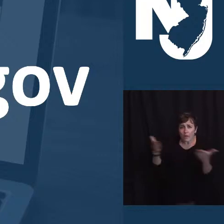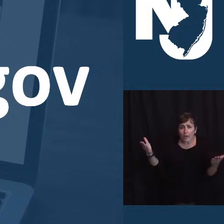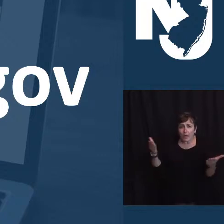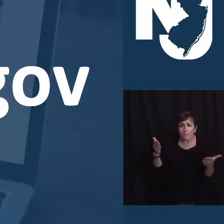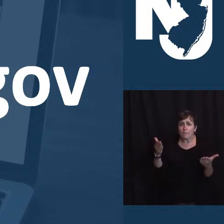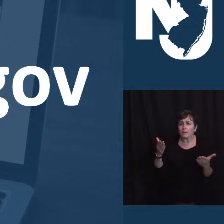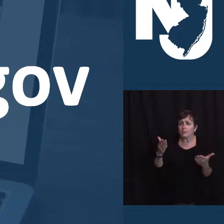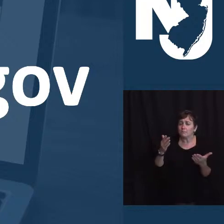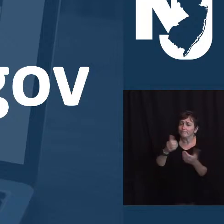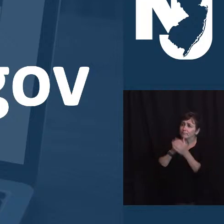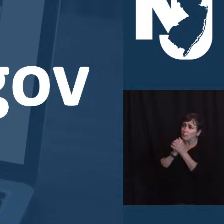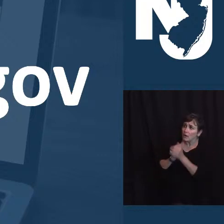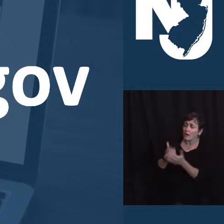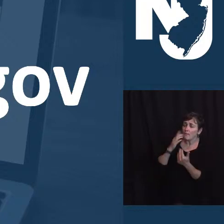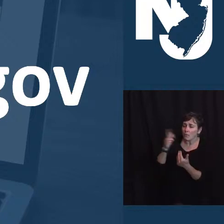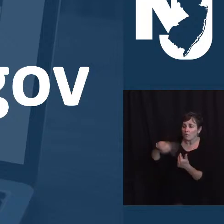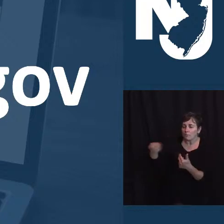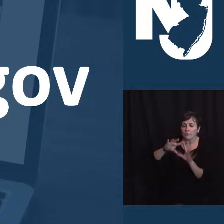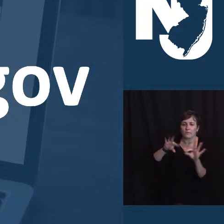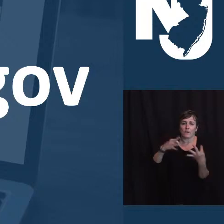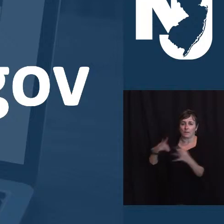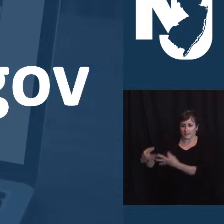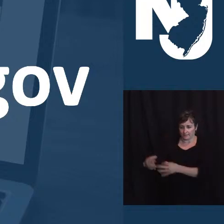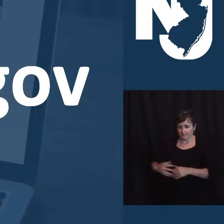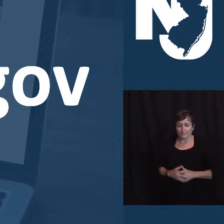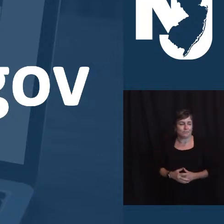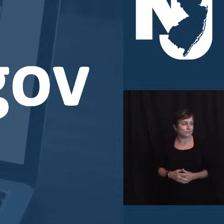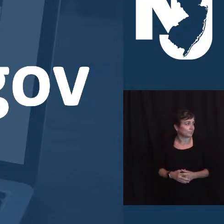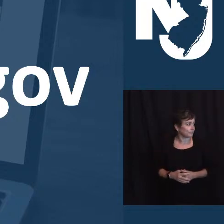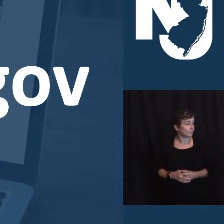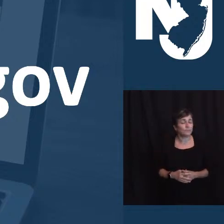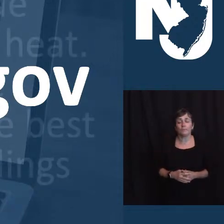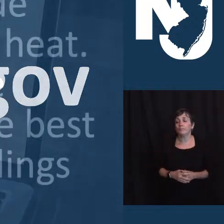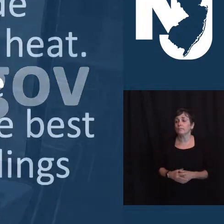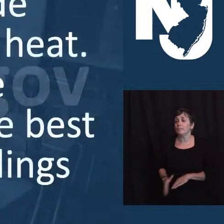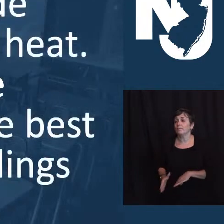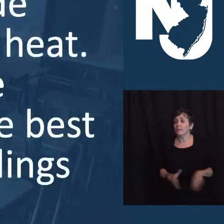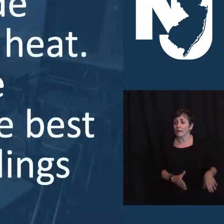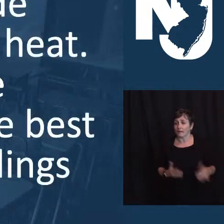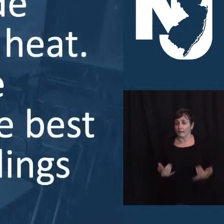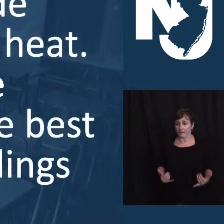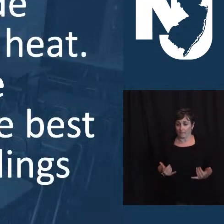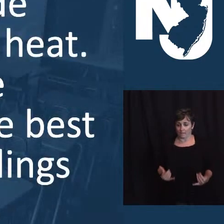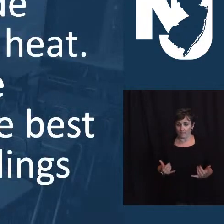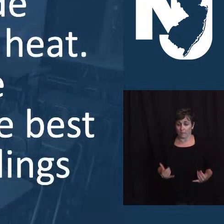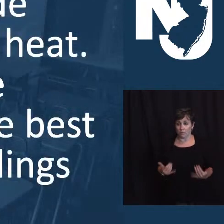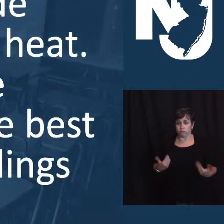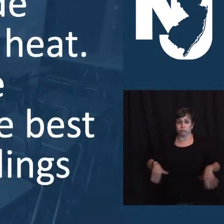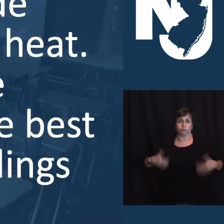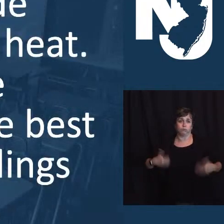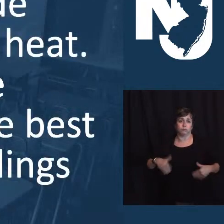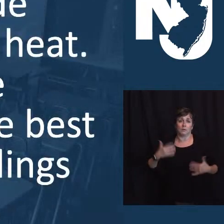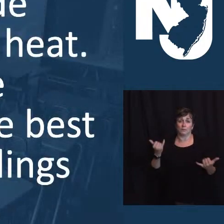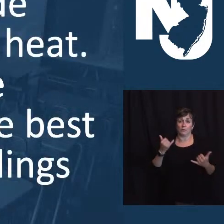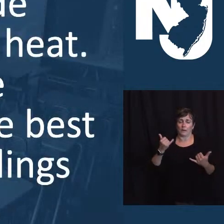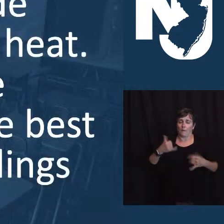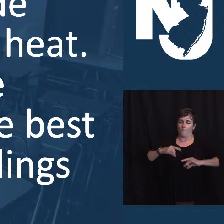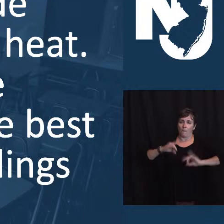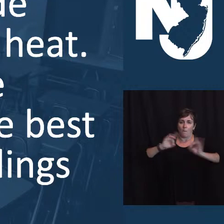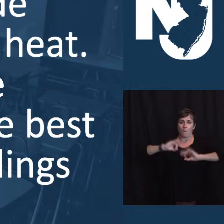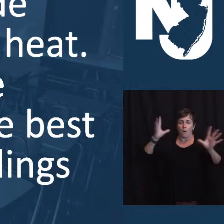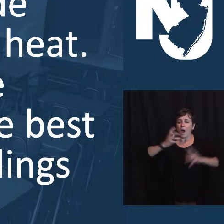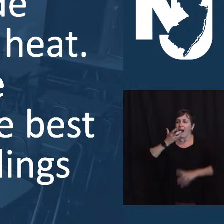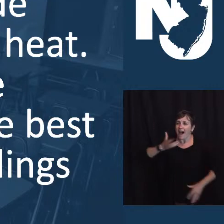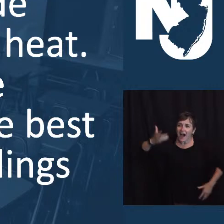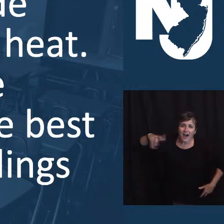their families in your prayers. So, as we all know, switching gears, it is hot today and above average temperatures and